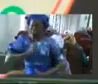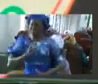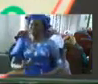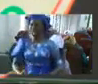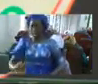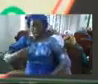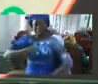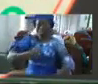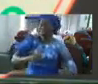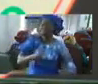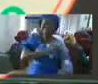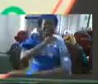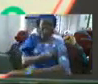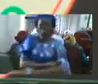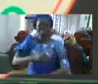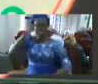Task came.